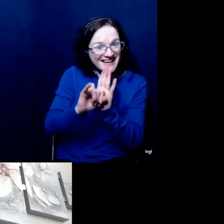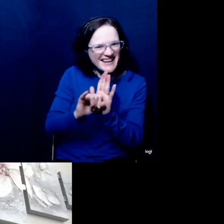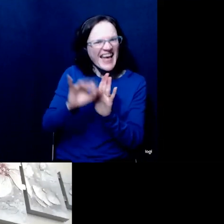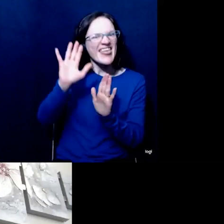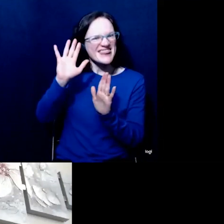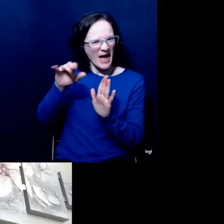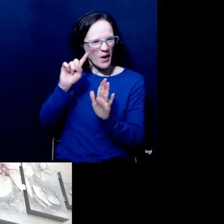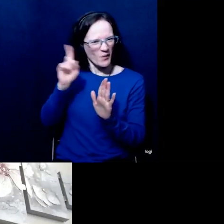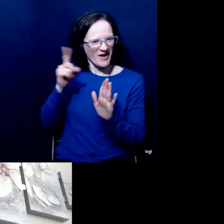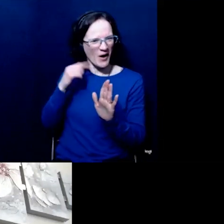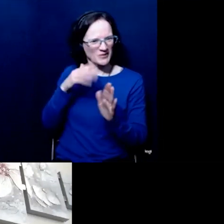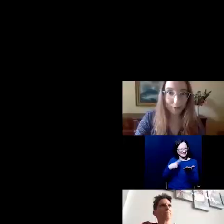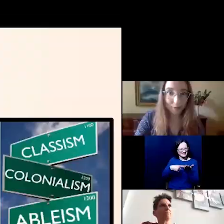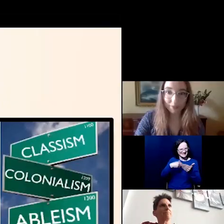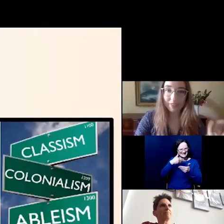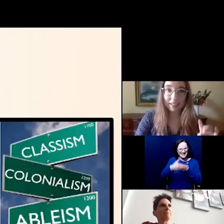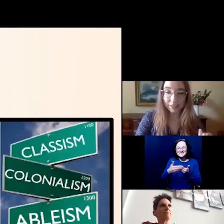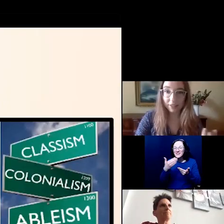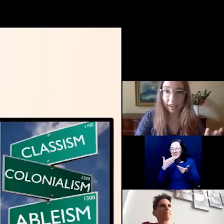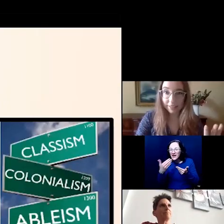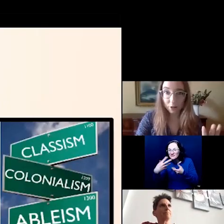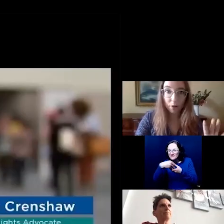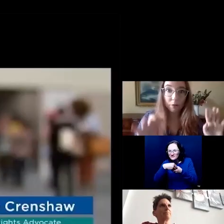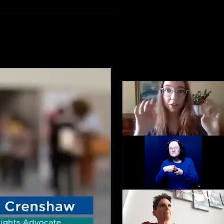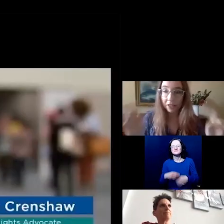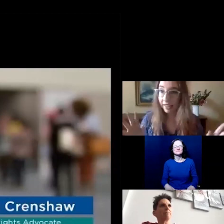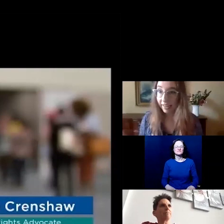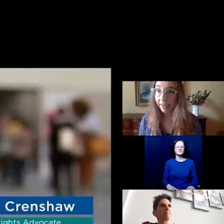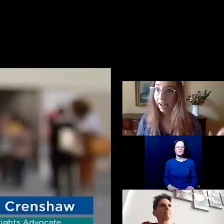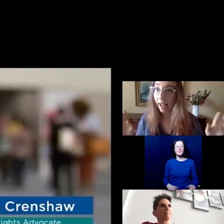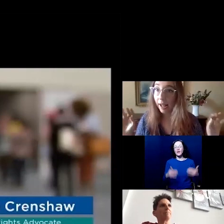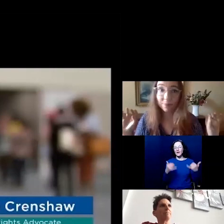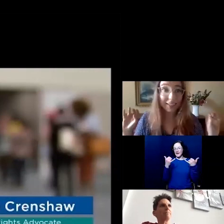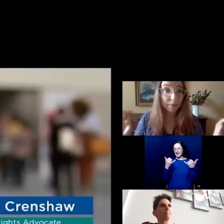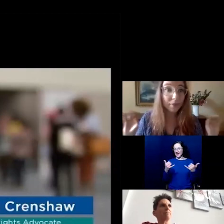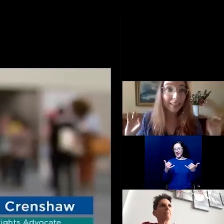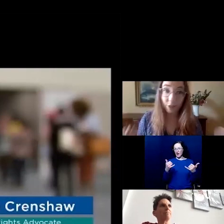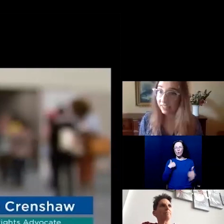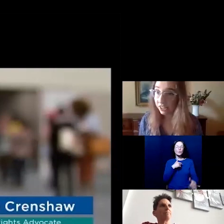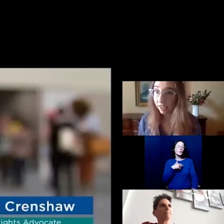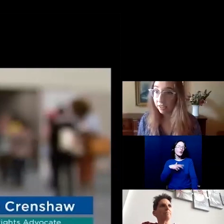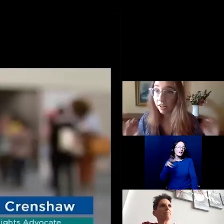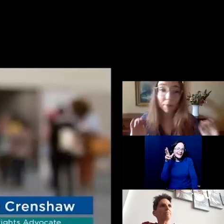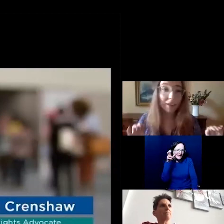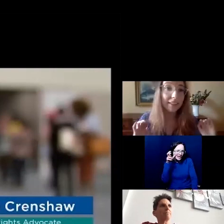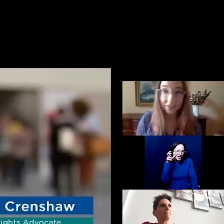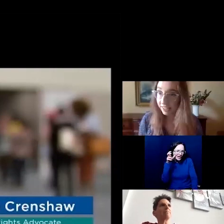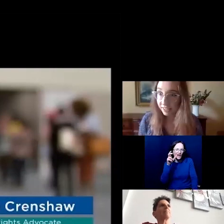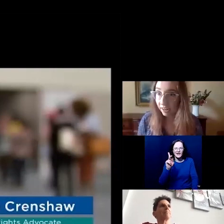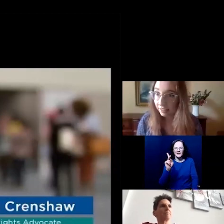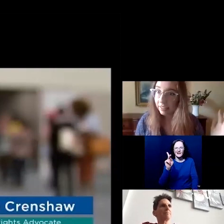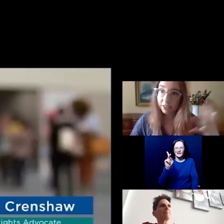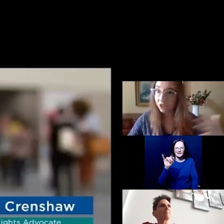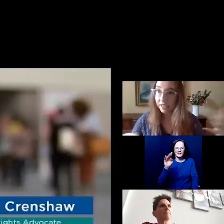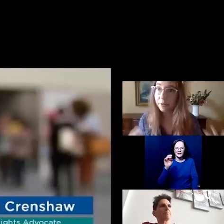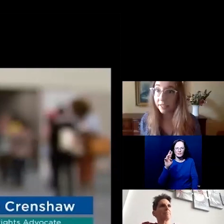you. So we're gonna hear Kimberly Crenshaw talk about